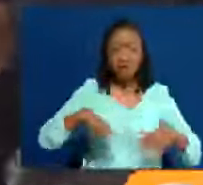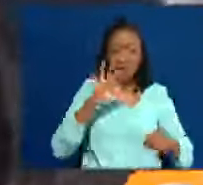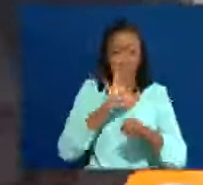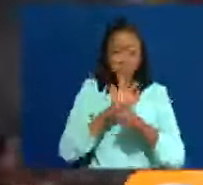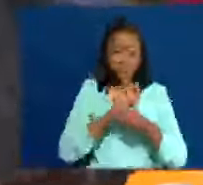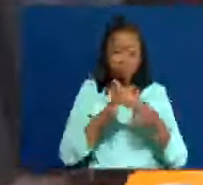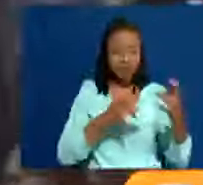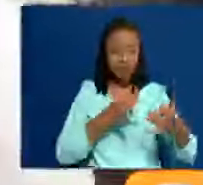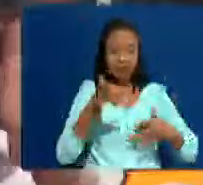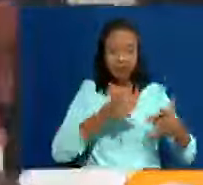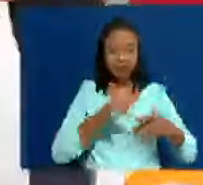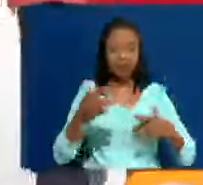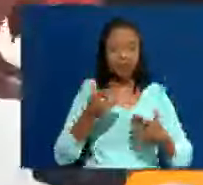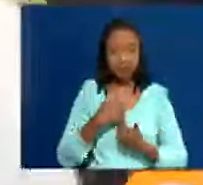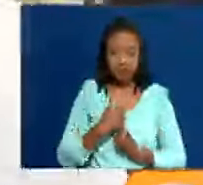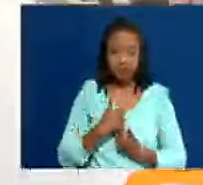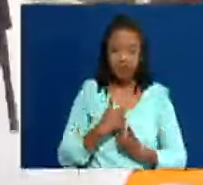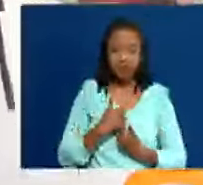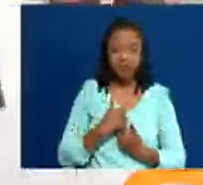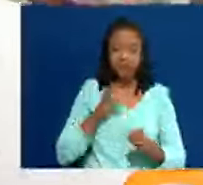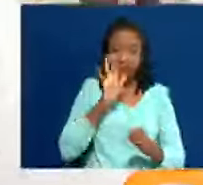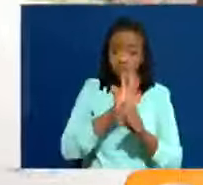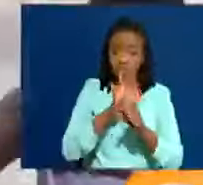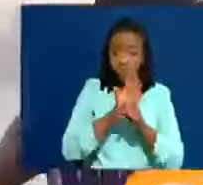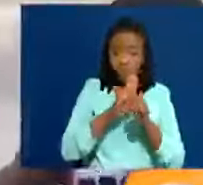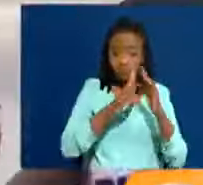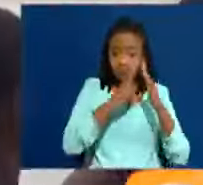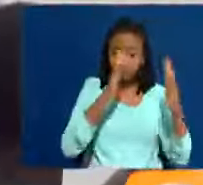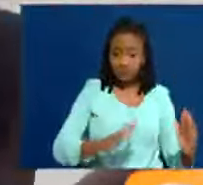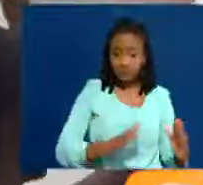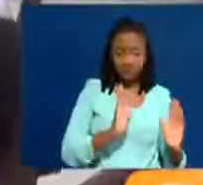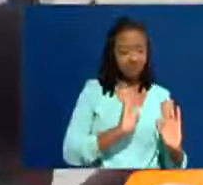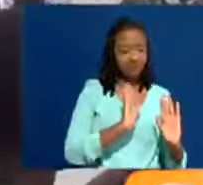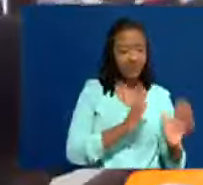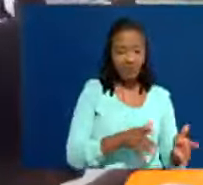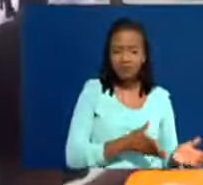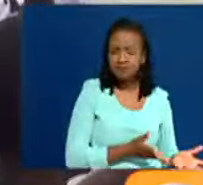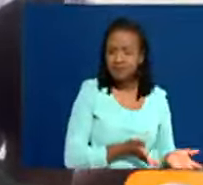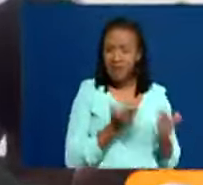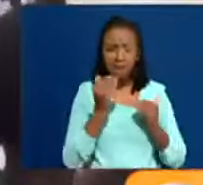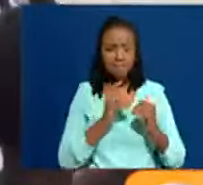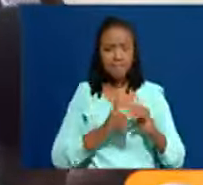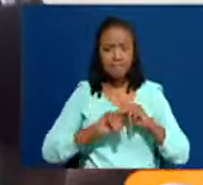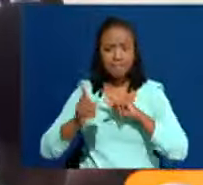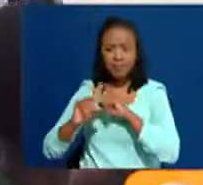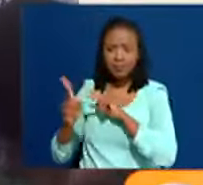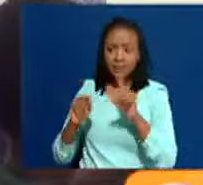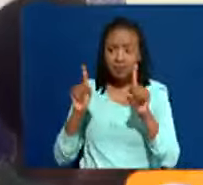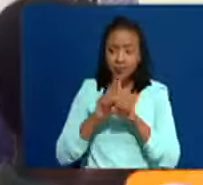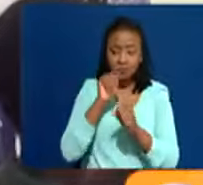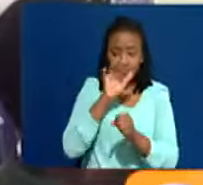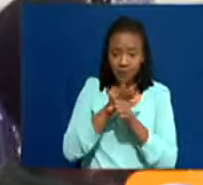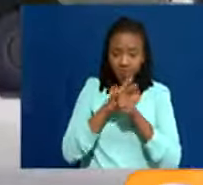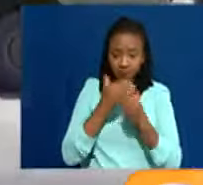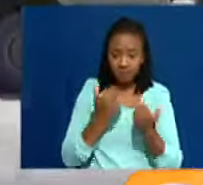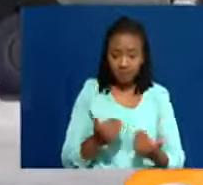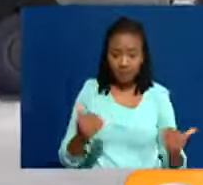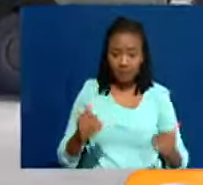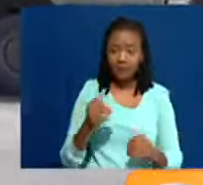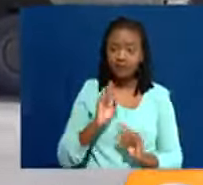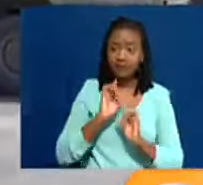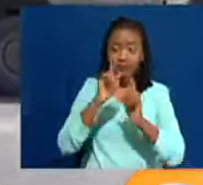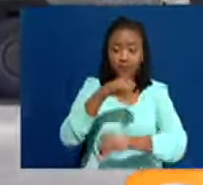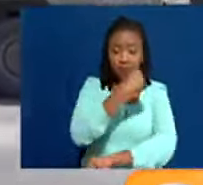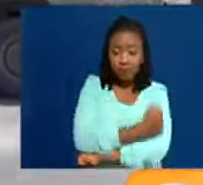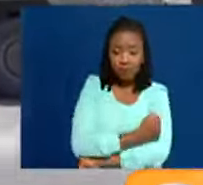in the Caribbean nation have been displaced from their homes, with tens of thousands of children forced to miss school at